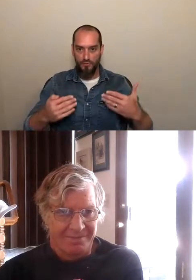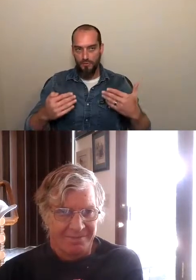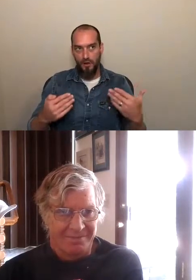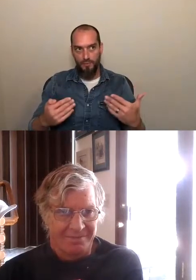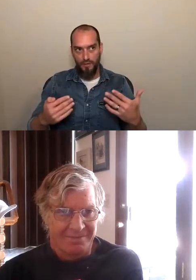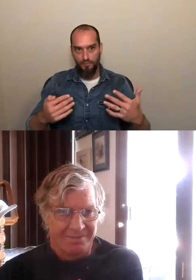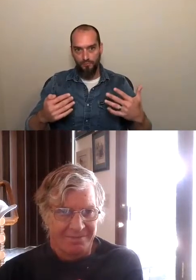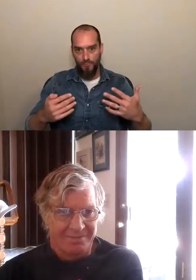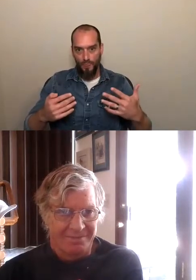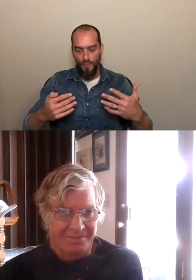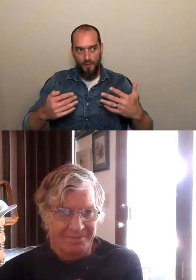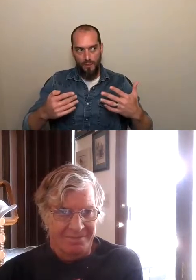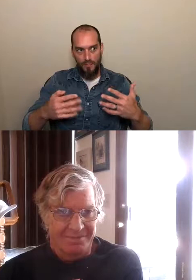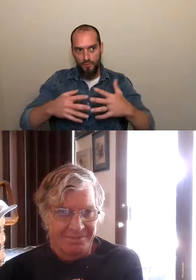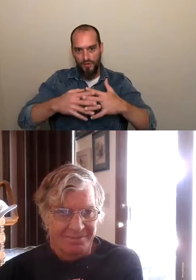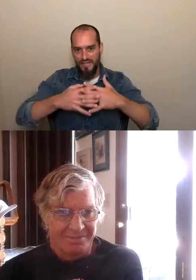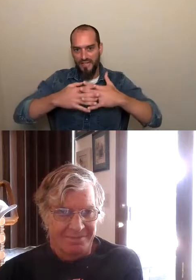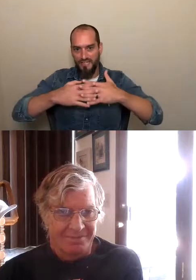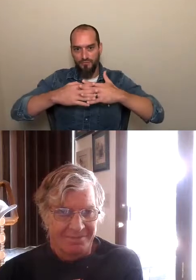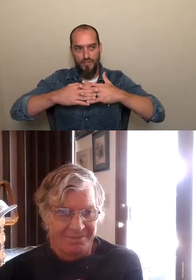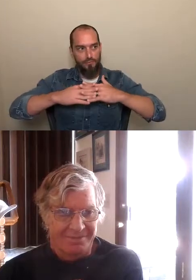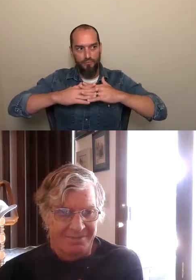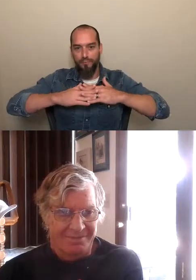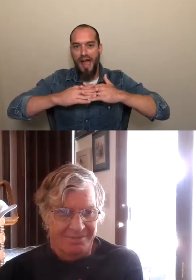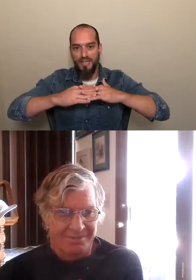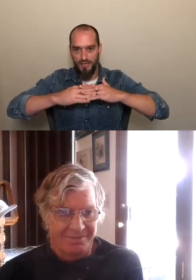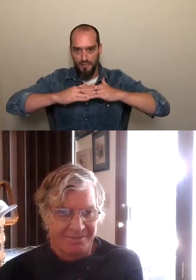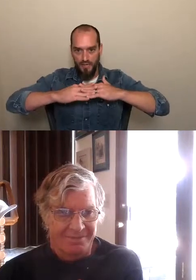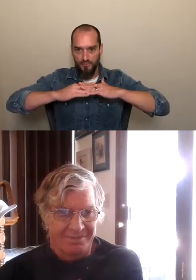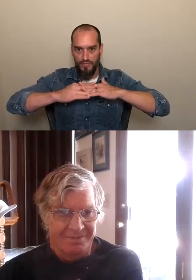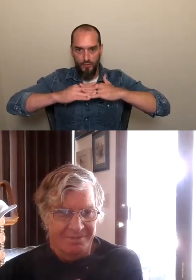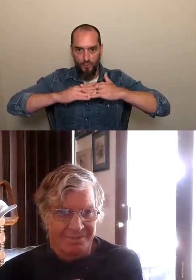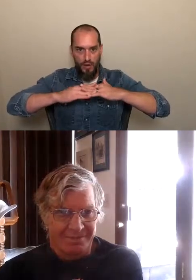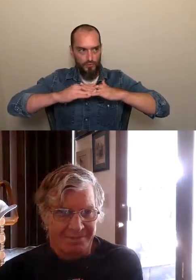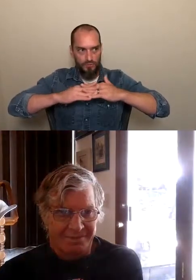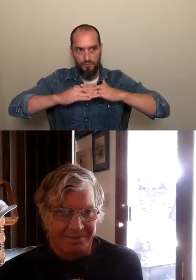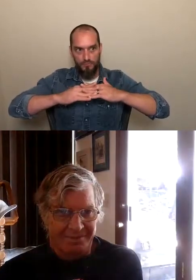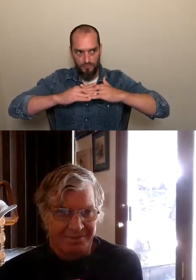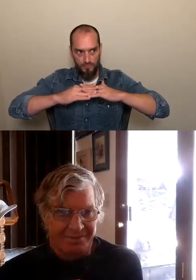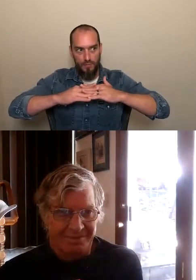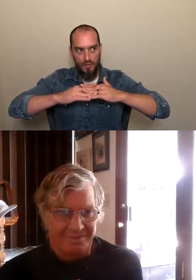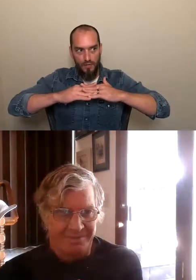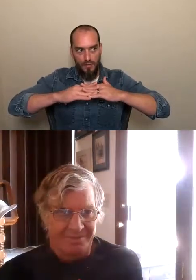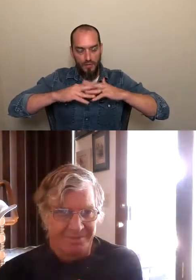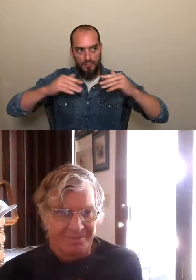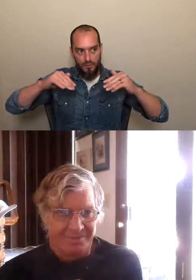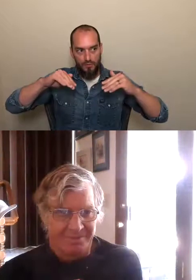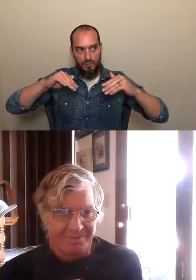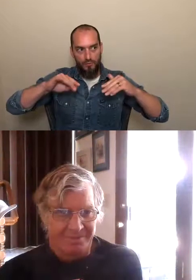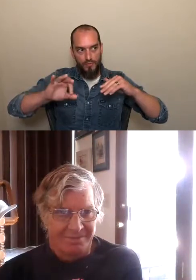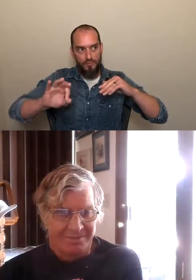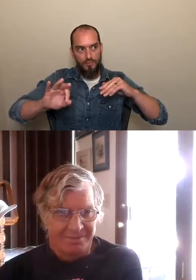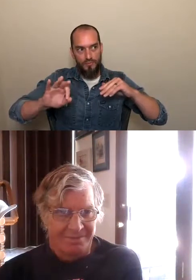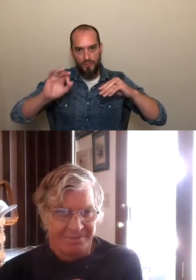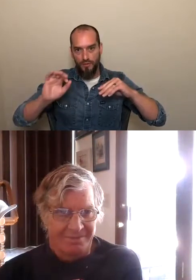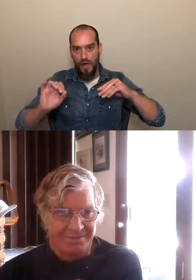the carpeting, it's more of an adhesive type of backing, kind of like a waffle. And so if